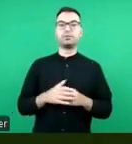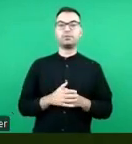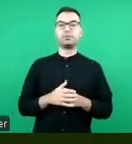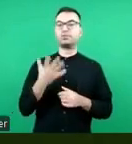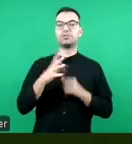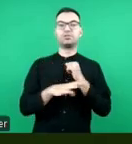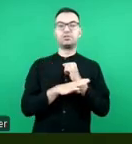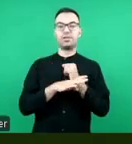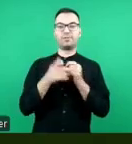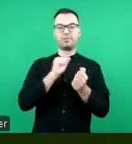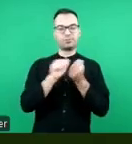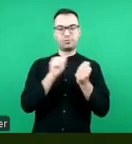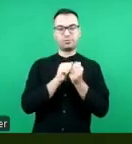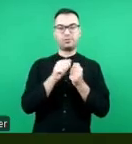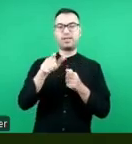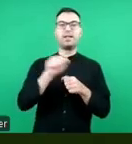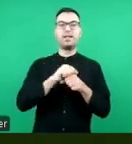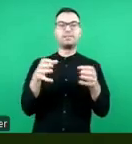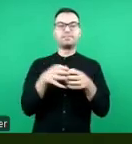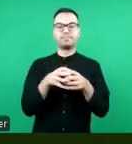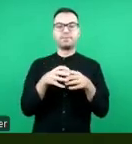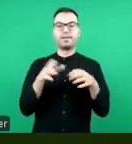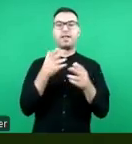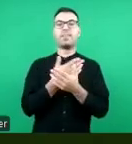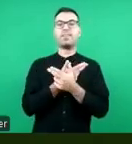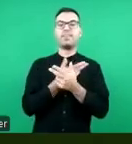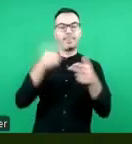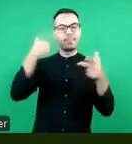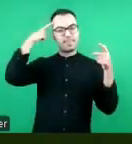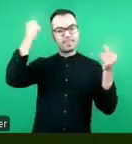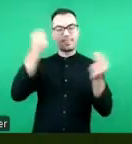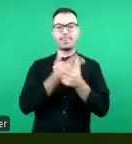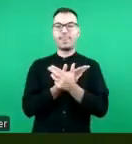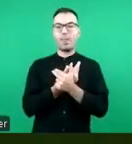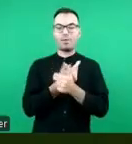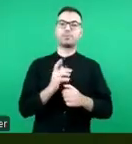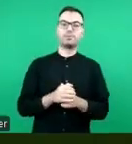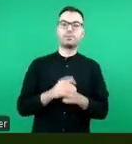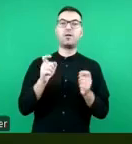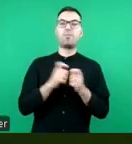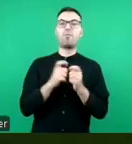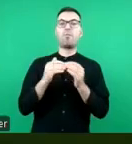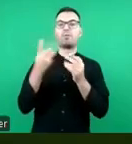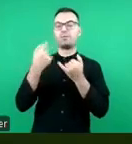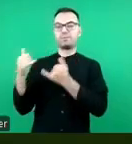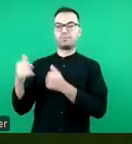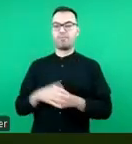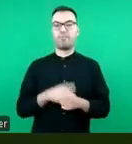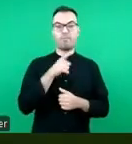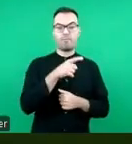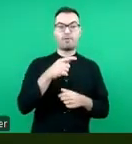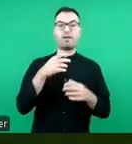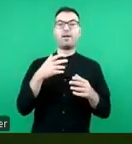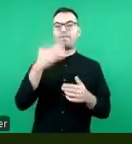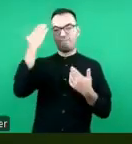the maternity colonies, to the two trees nearby. And it turned out that they, in mean, preferred the tree